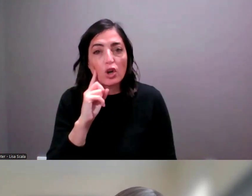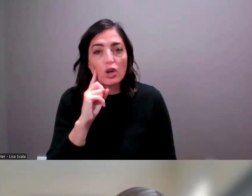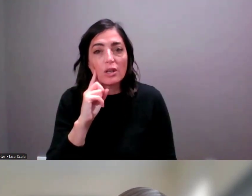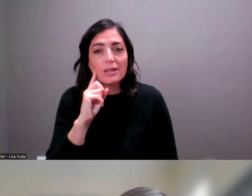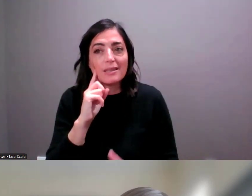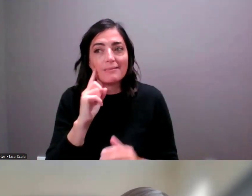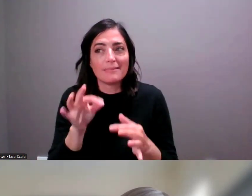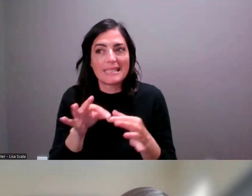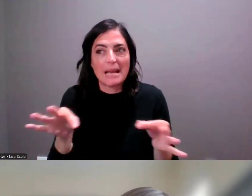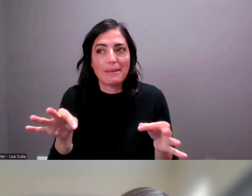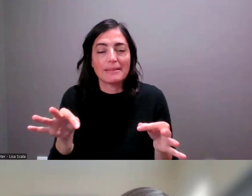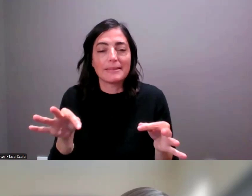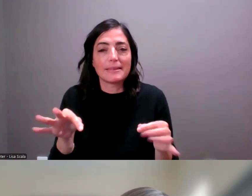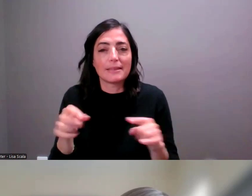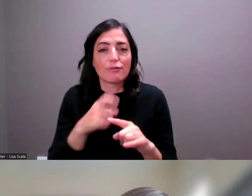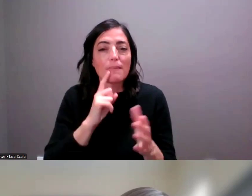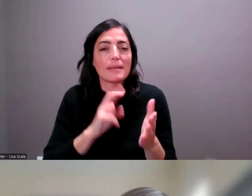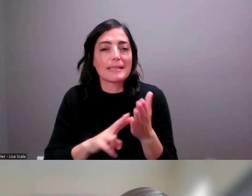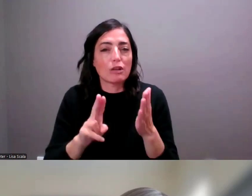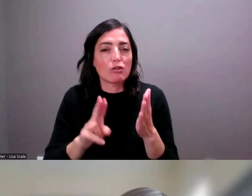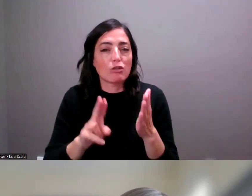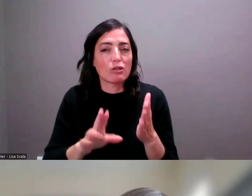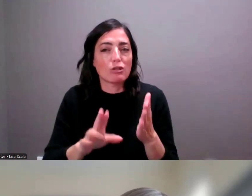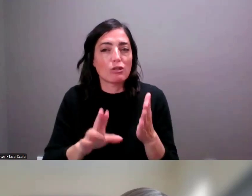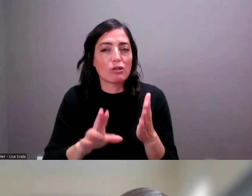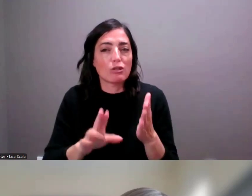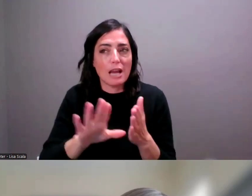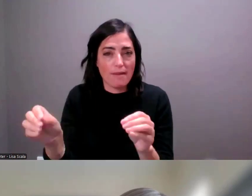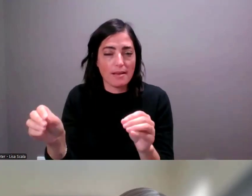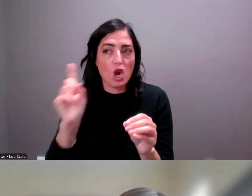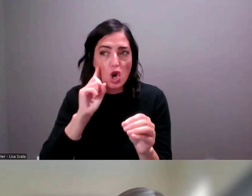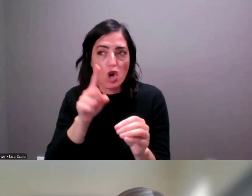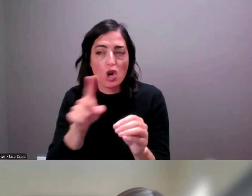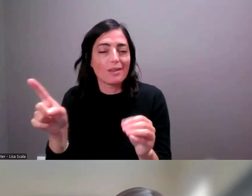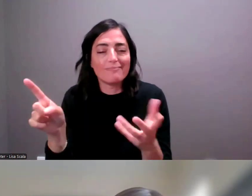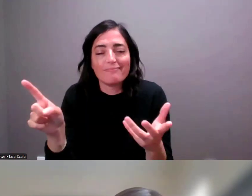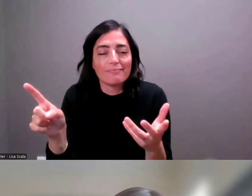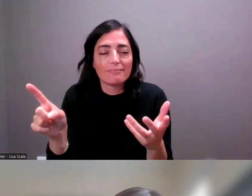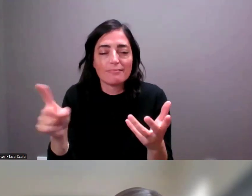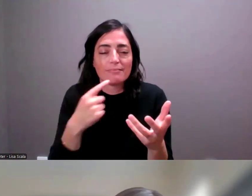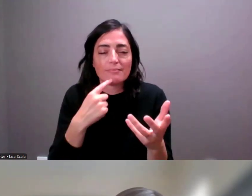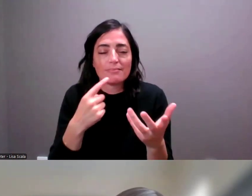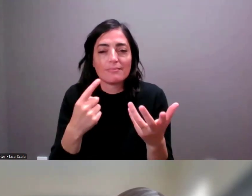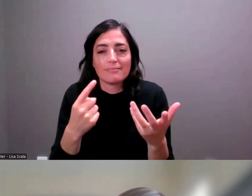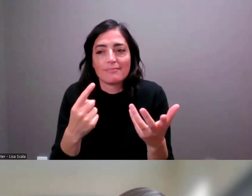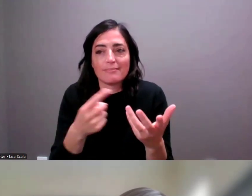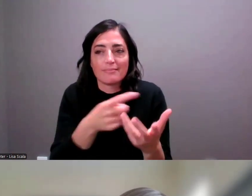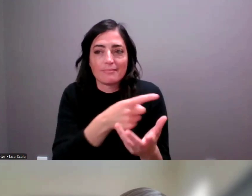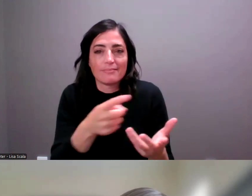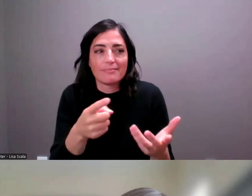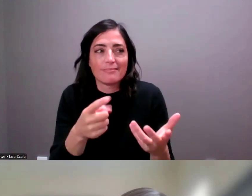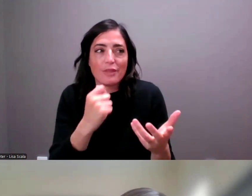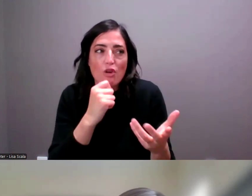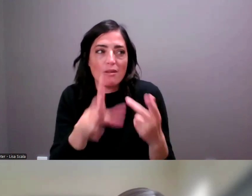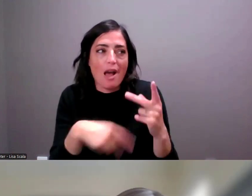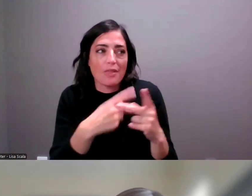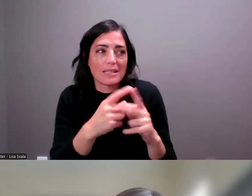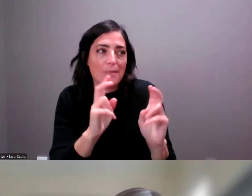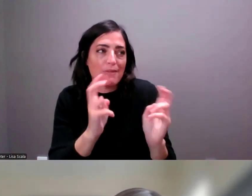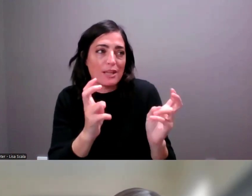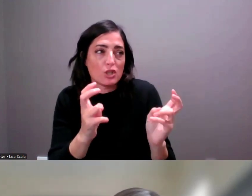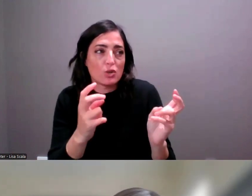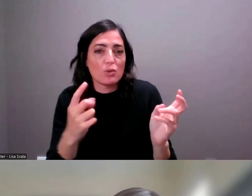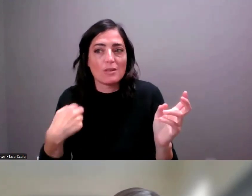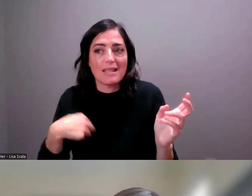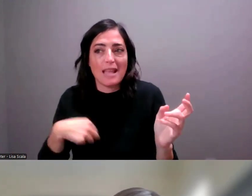statements coming out of the Secretary's office that there simply are not the kinds of issues that we and the